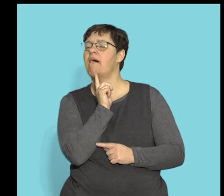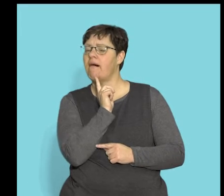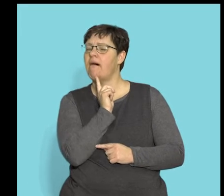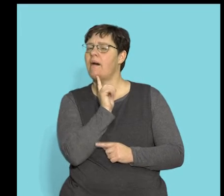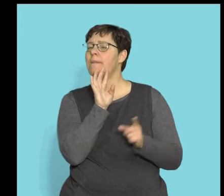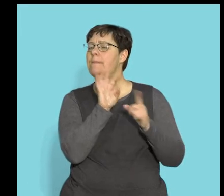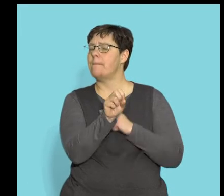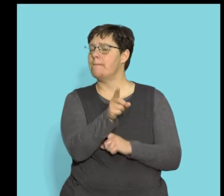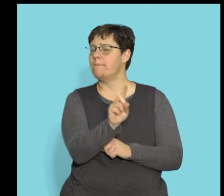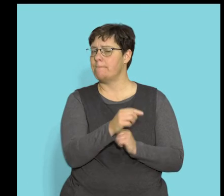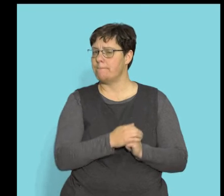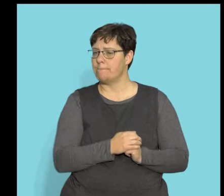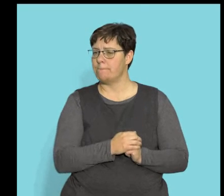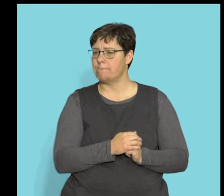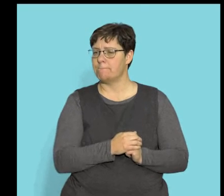that we have a